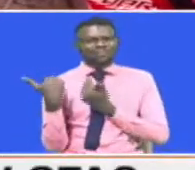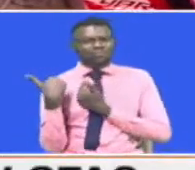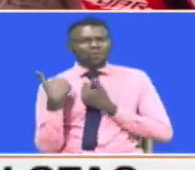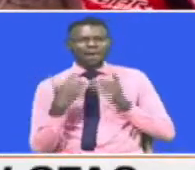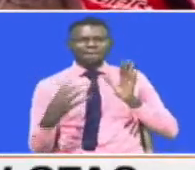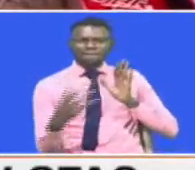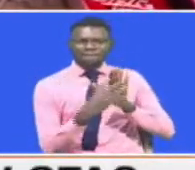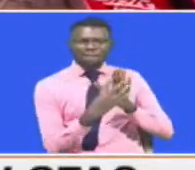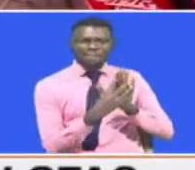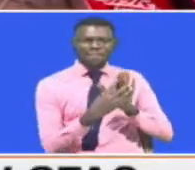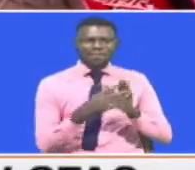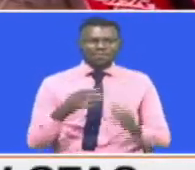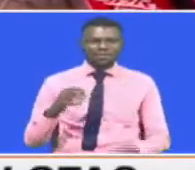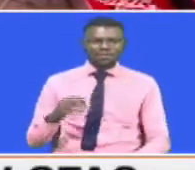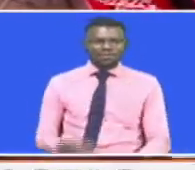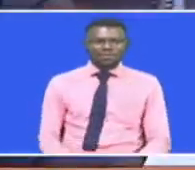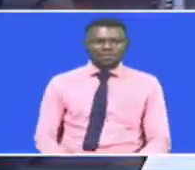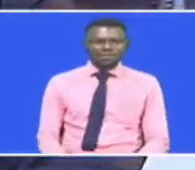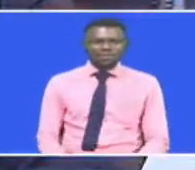Jimmy Mbogo, KTN News.